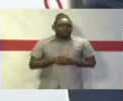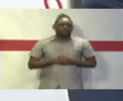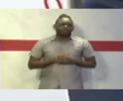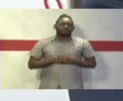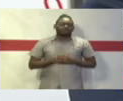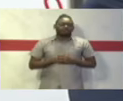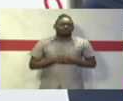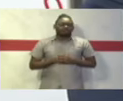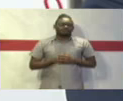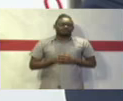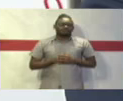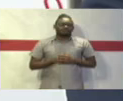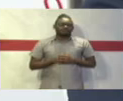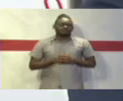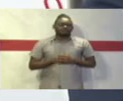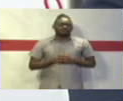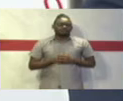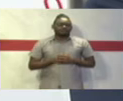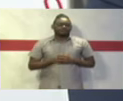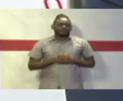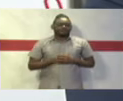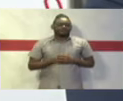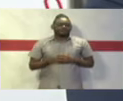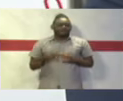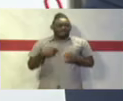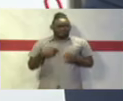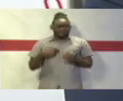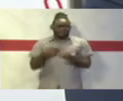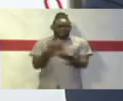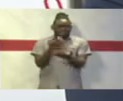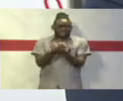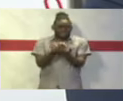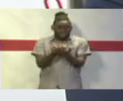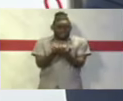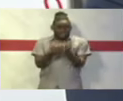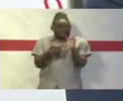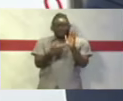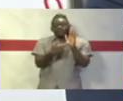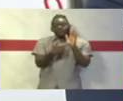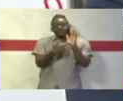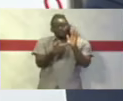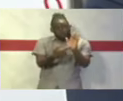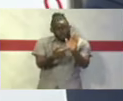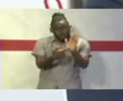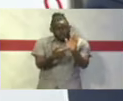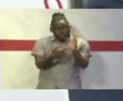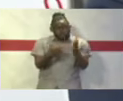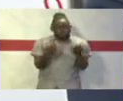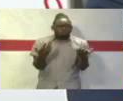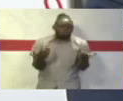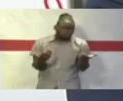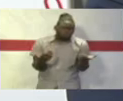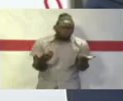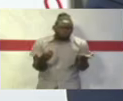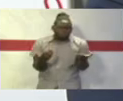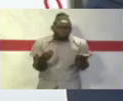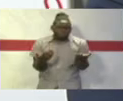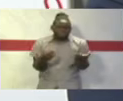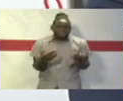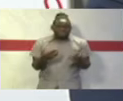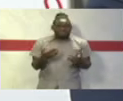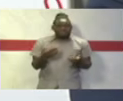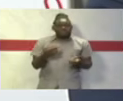It's proven in terms of compliance specifically to be a superior